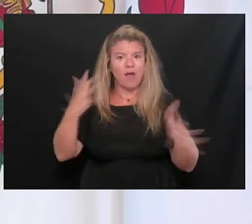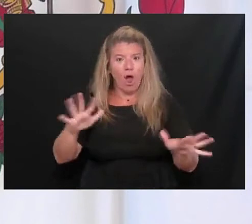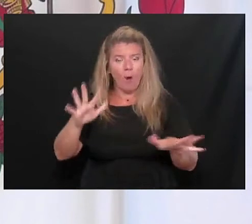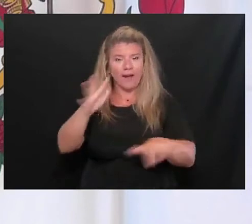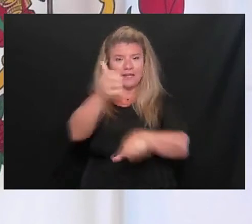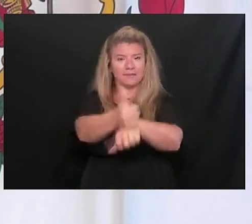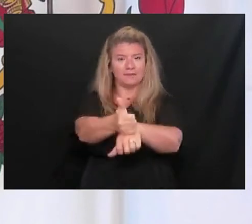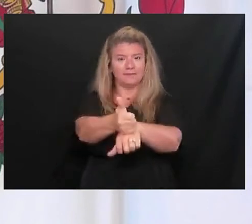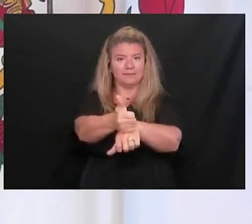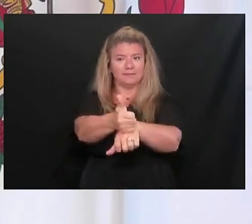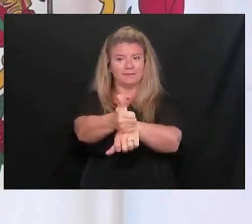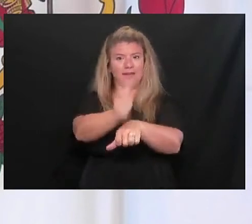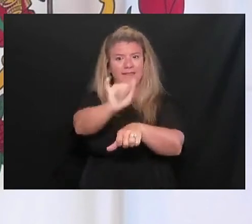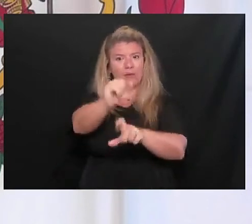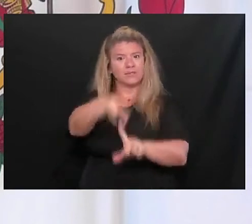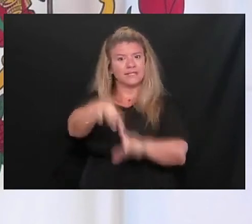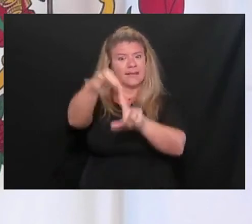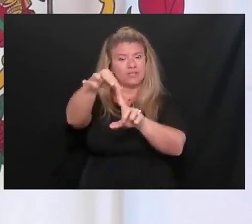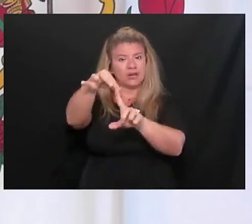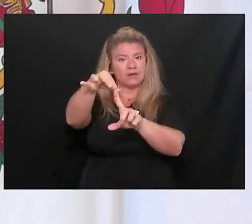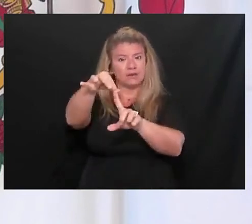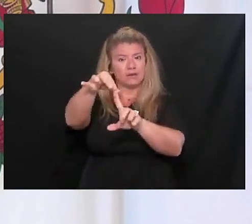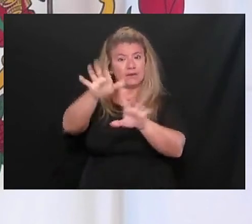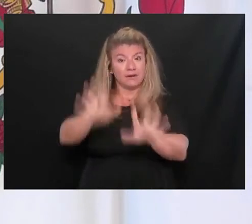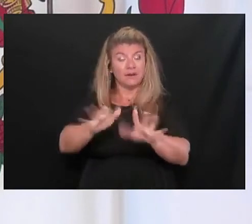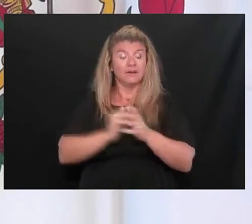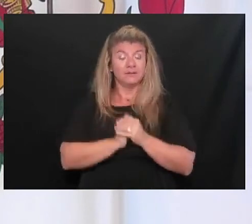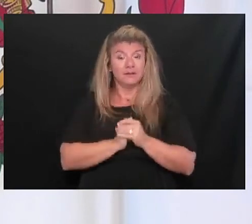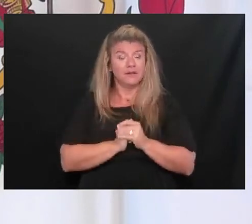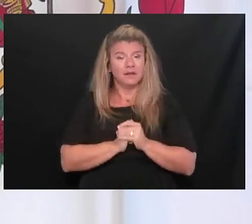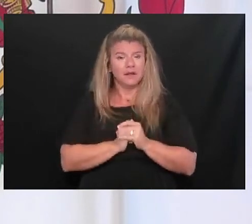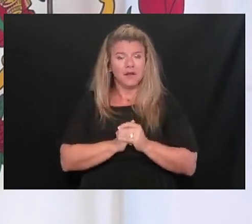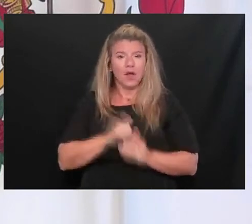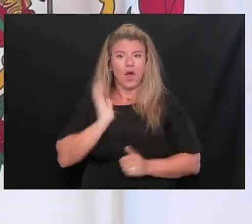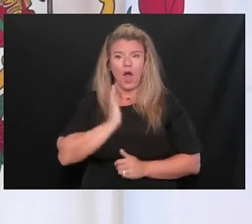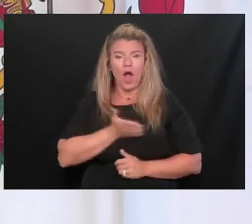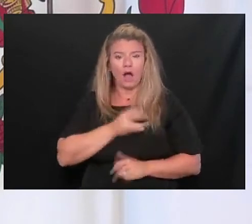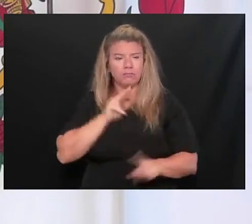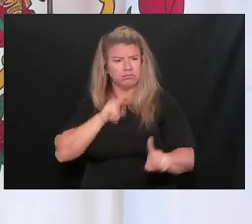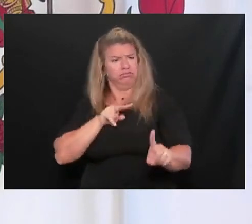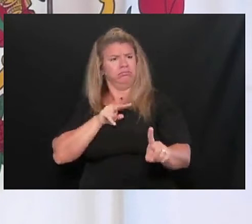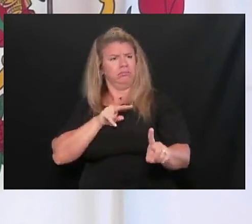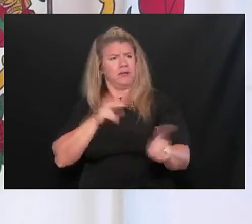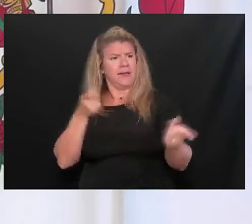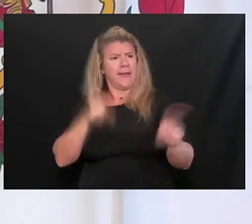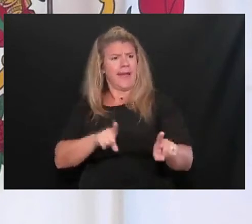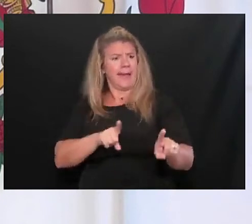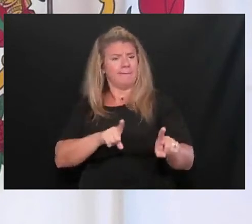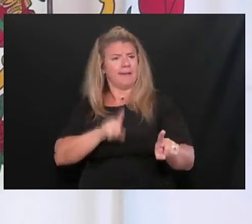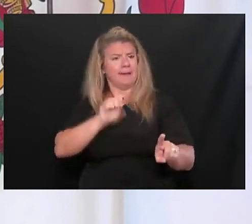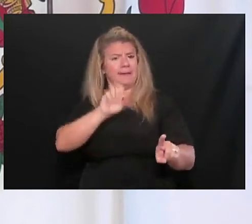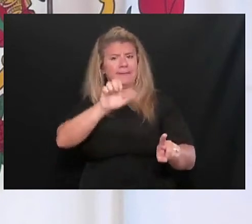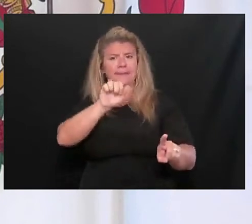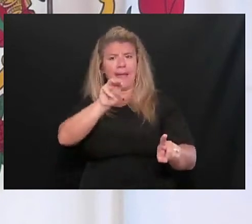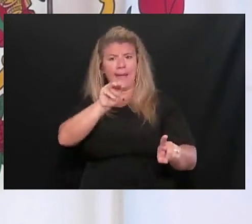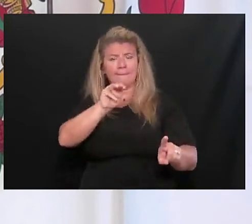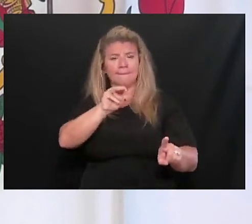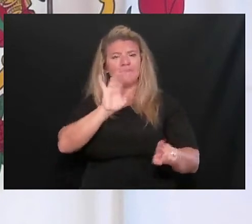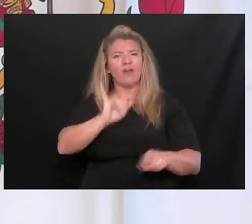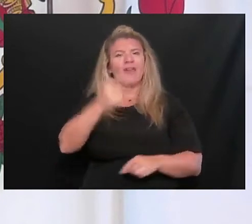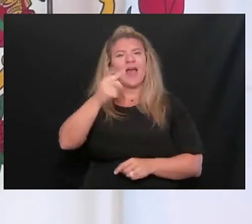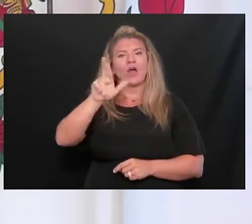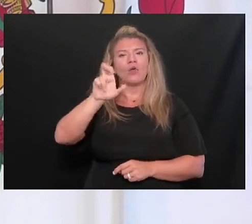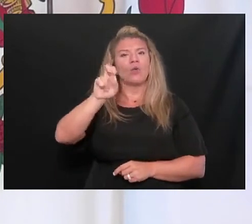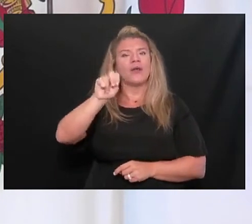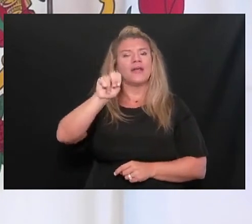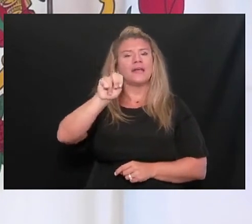was an exception. We awakened to an absolute scam in the Green Seal situation with